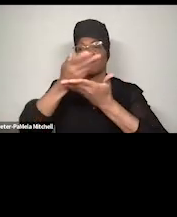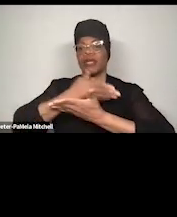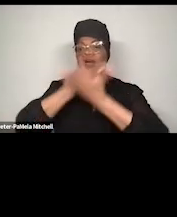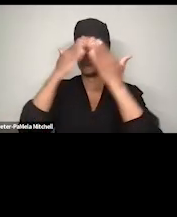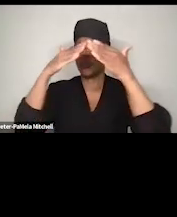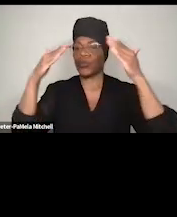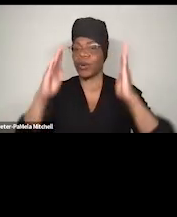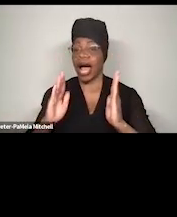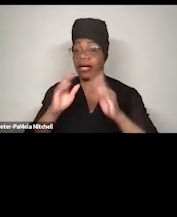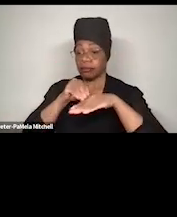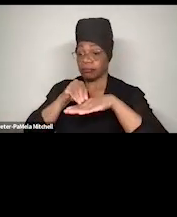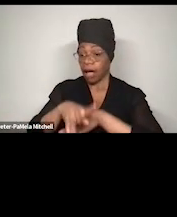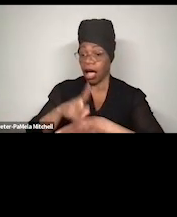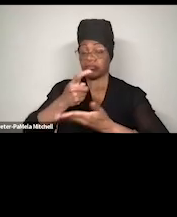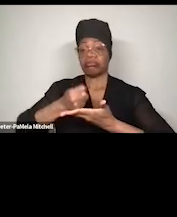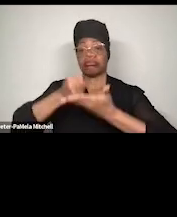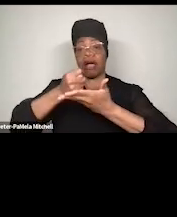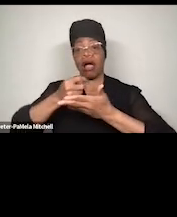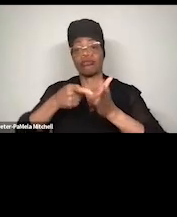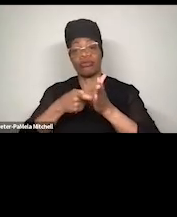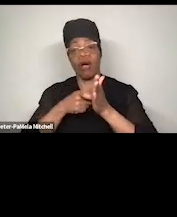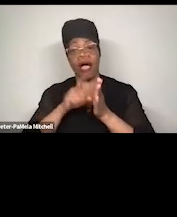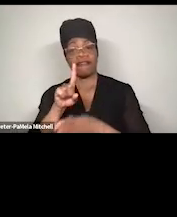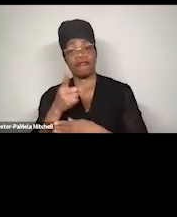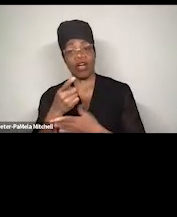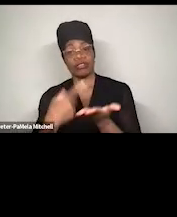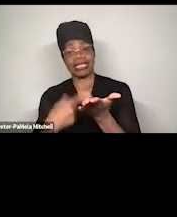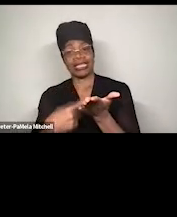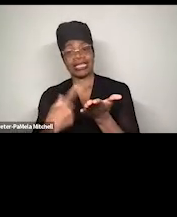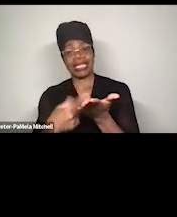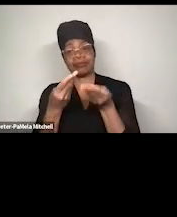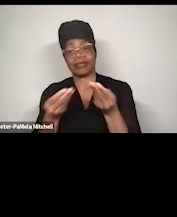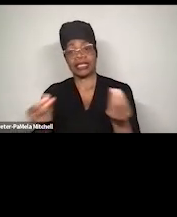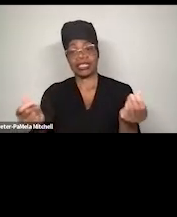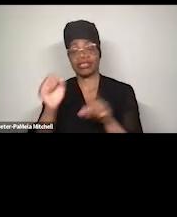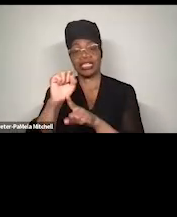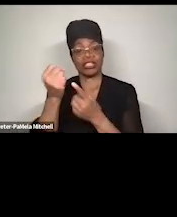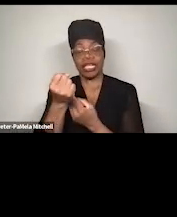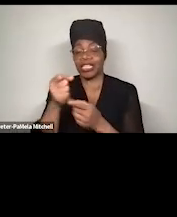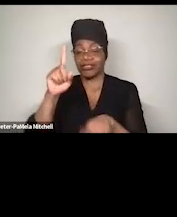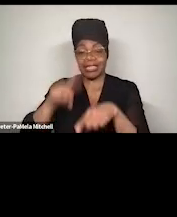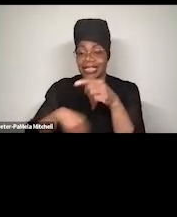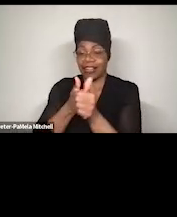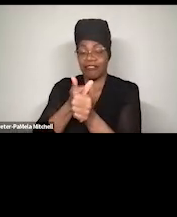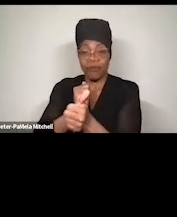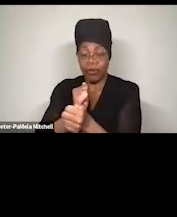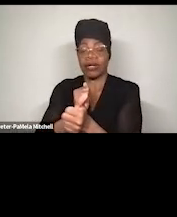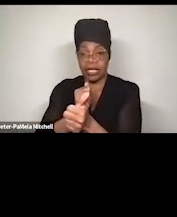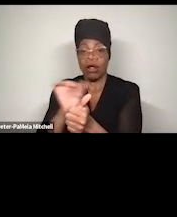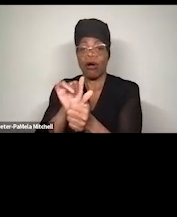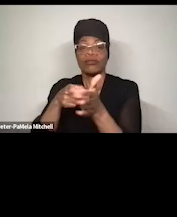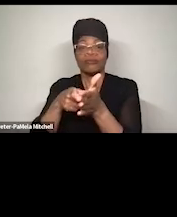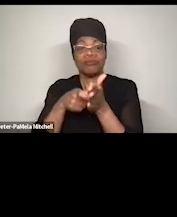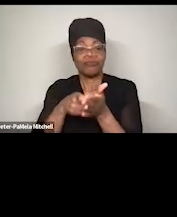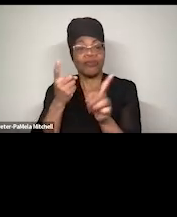Effective treatment requires first addressing material conditions. It's unavoidable to do this. It requires